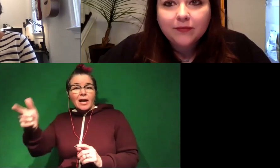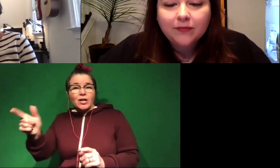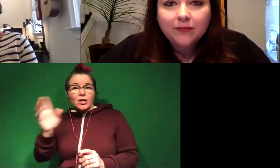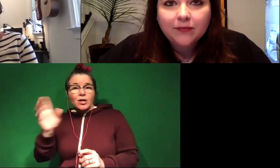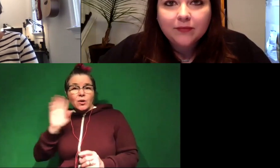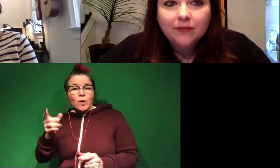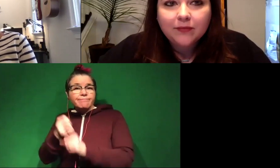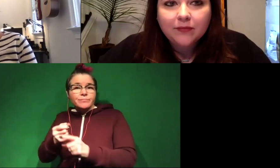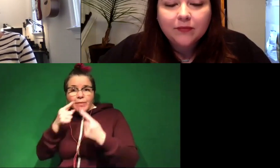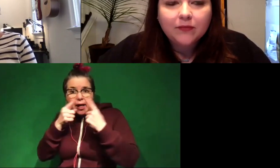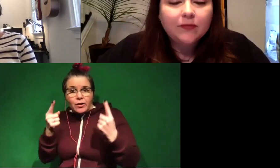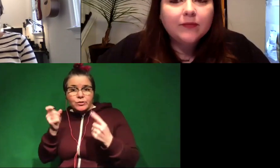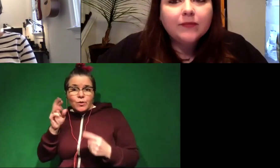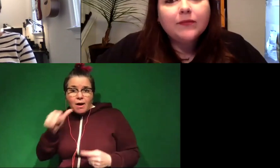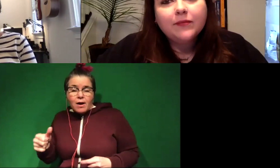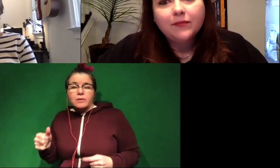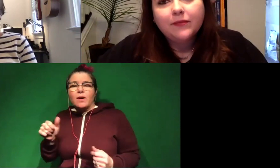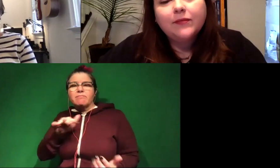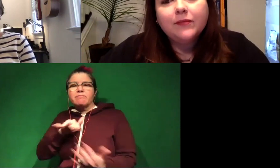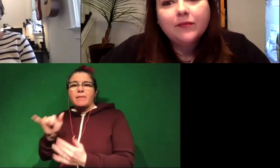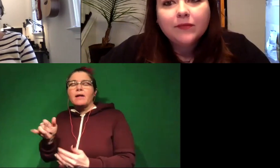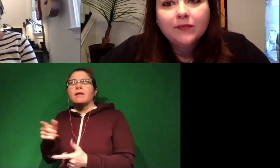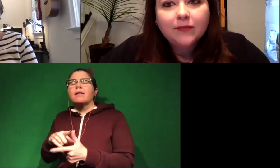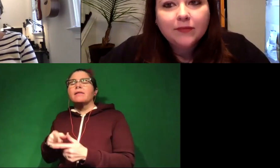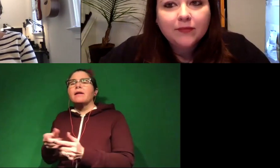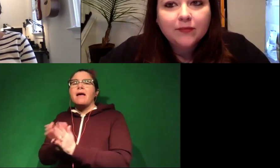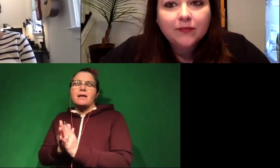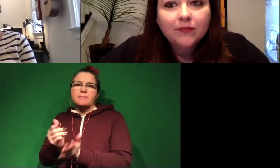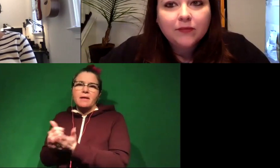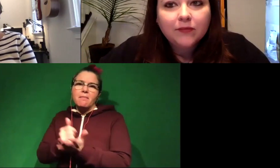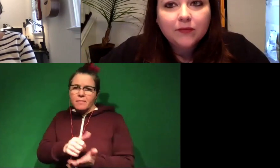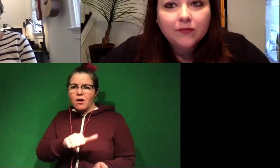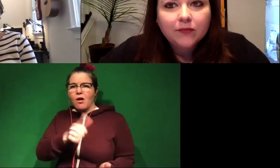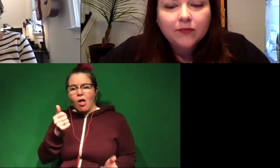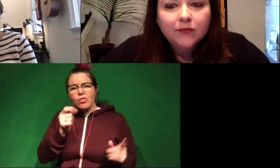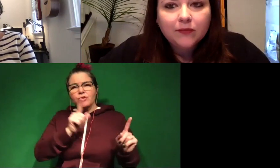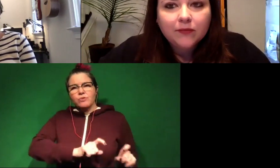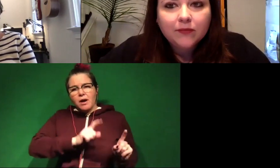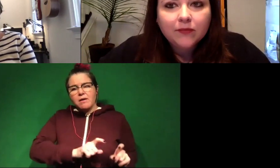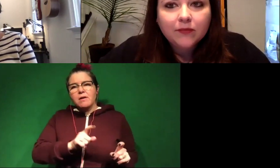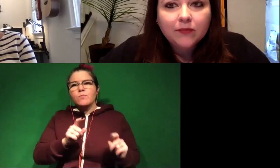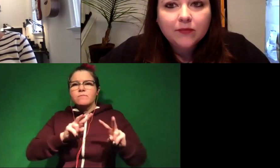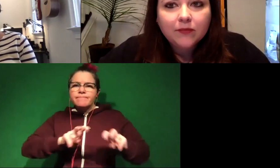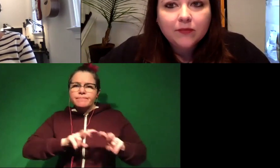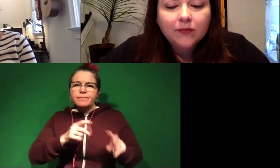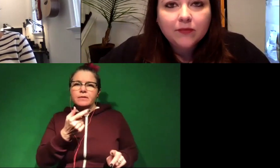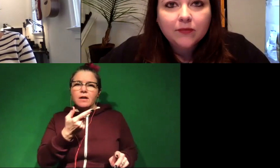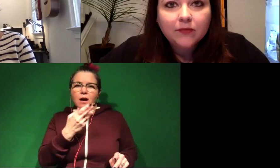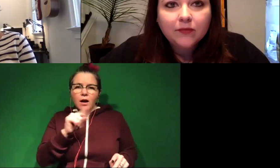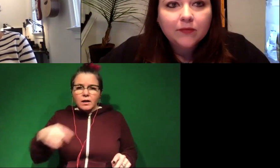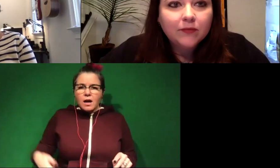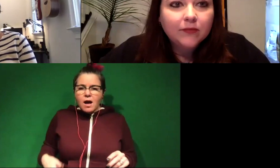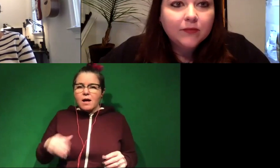more of what I studied. And then I was asked to help on this clinical trial more recently to look more at gut microbes in kids